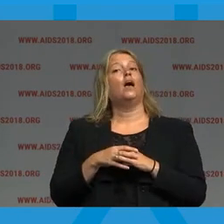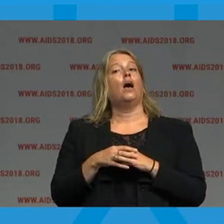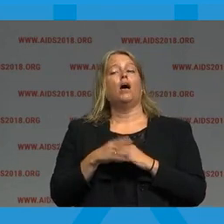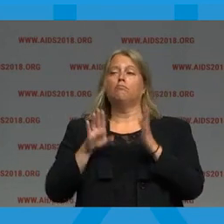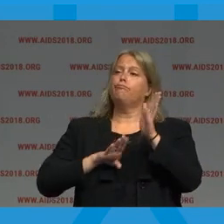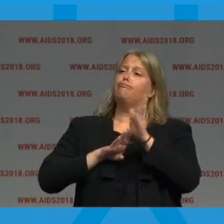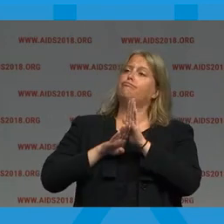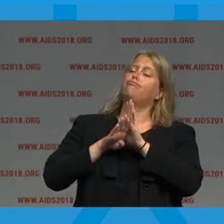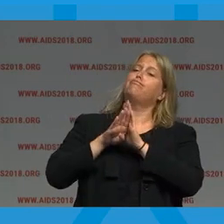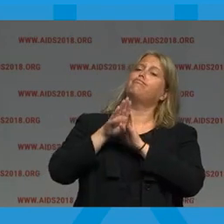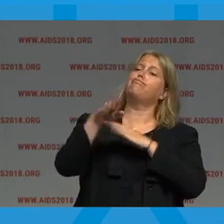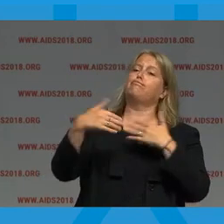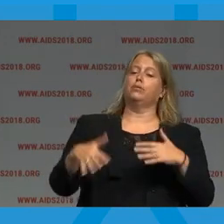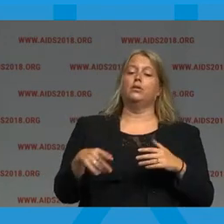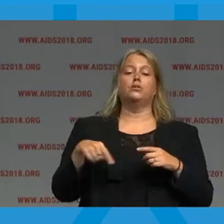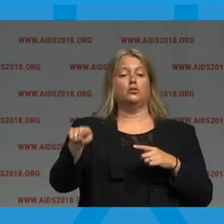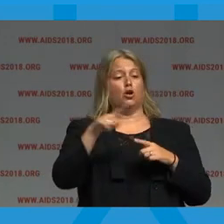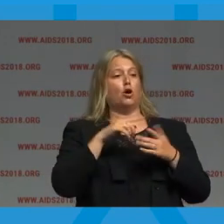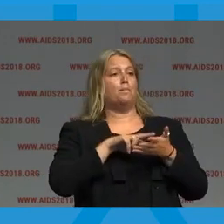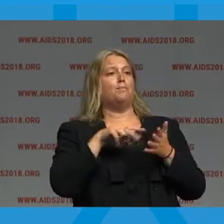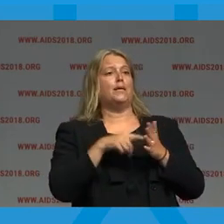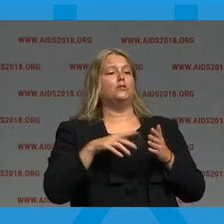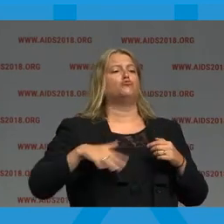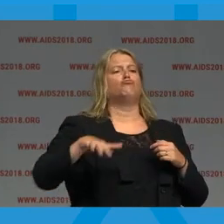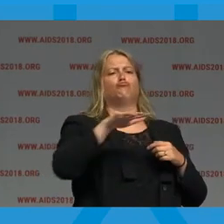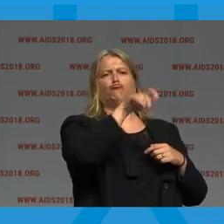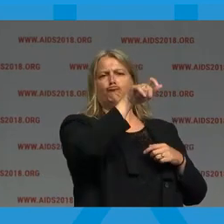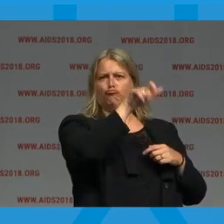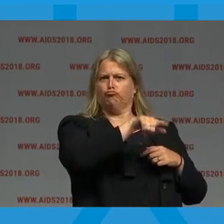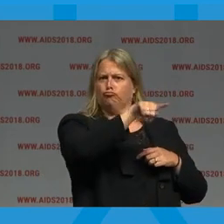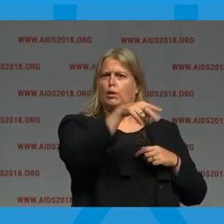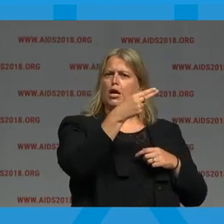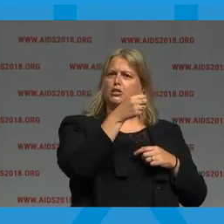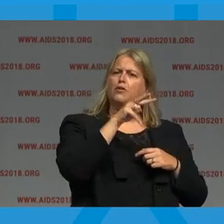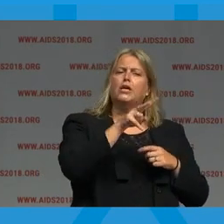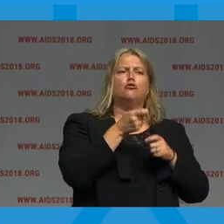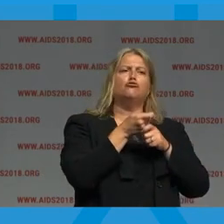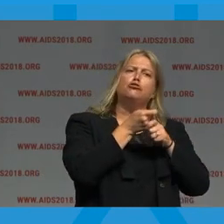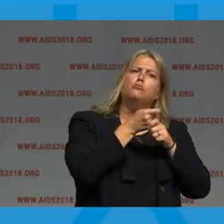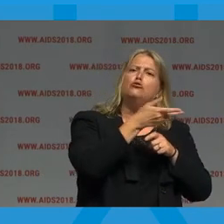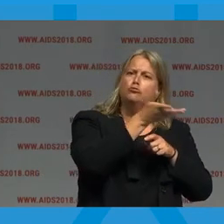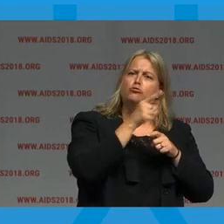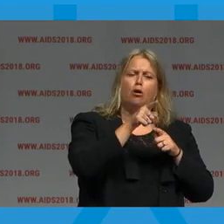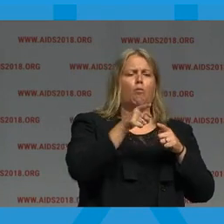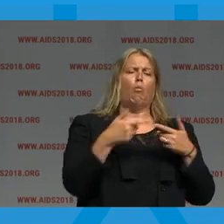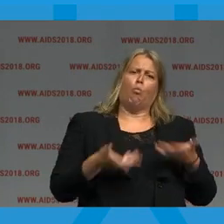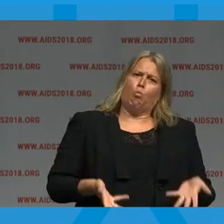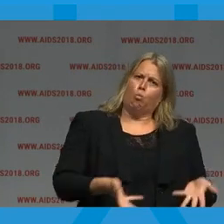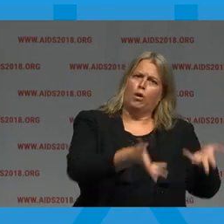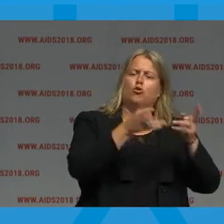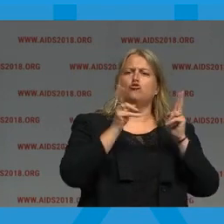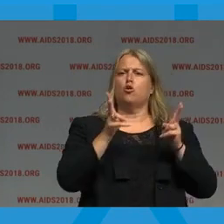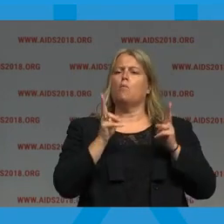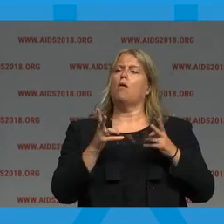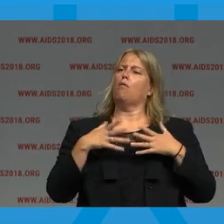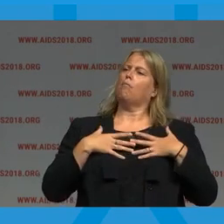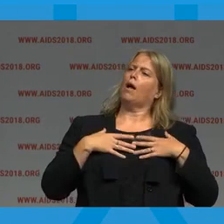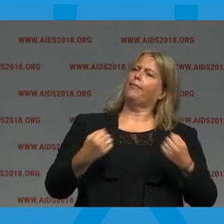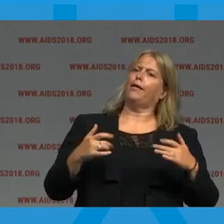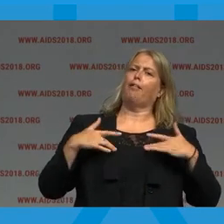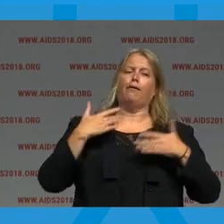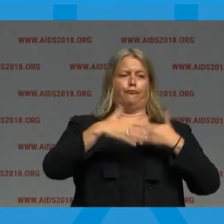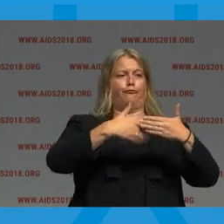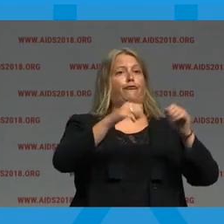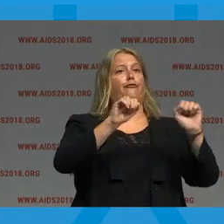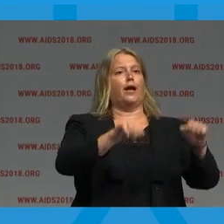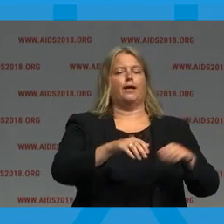enabled anyone living with HIV on treatment to live a normal, healthy life. As we gather